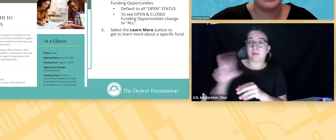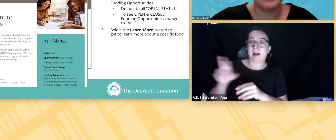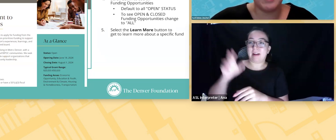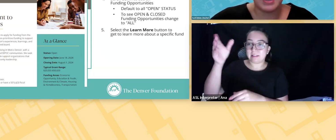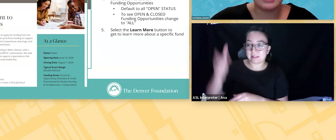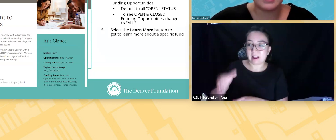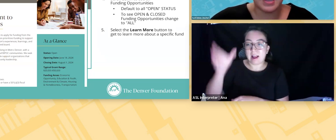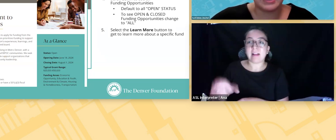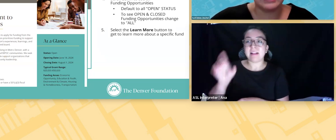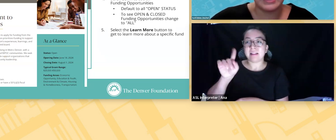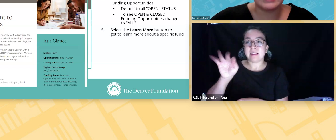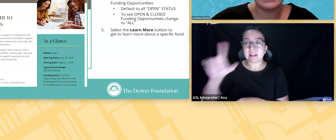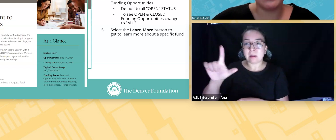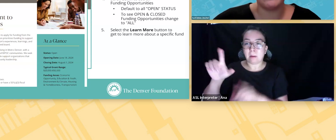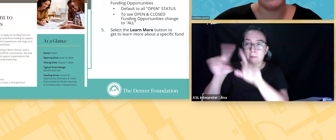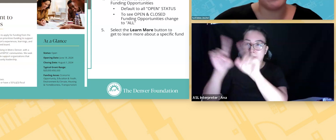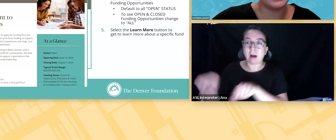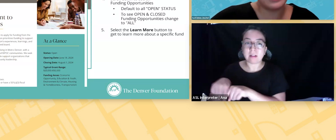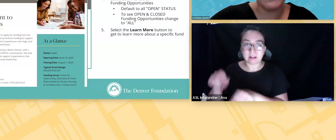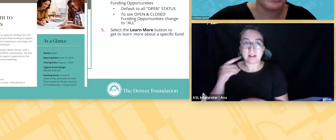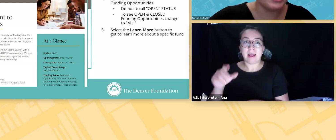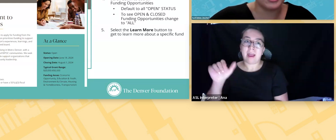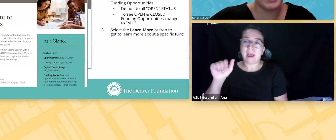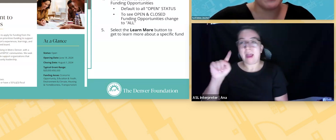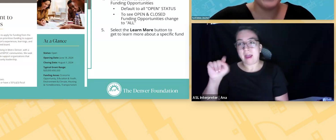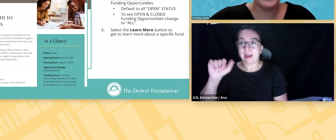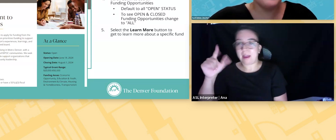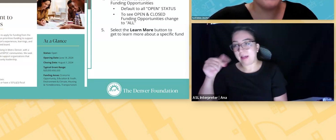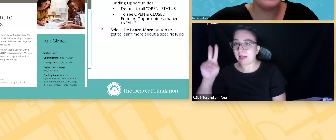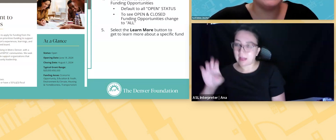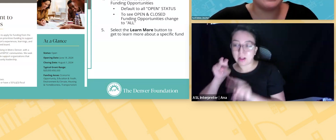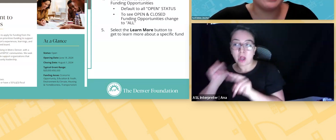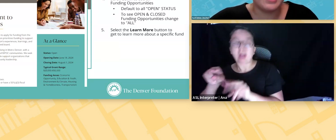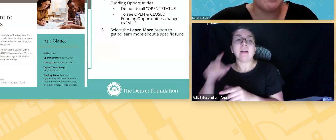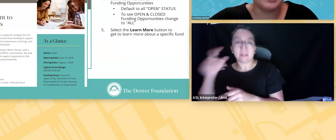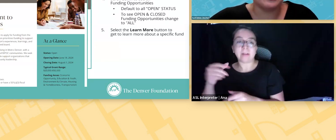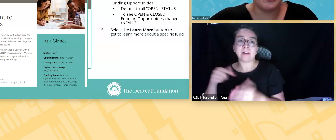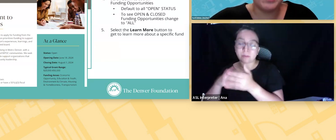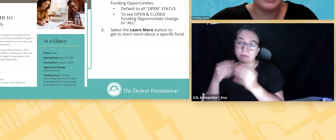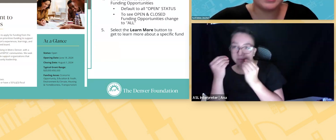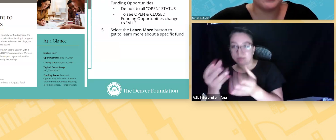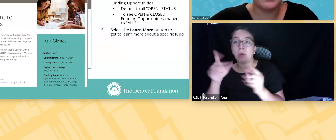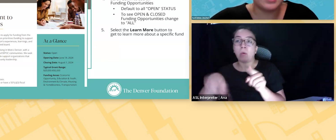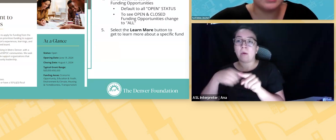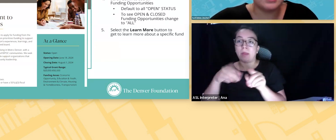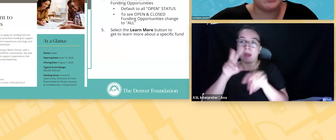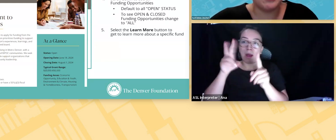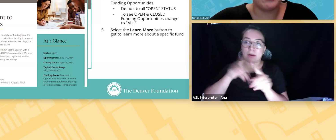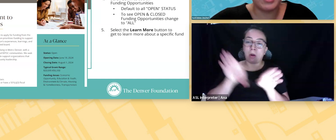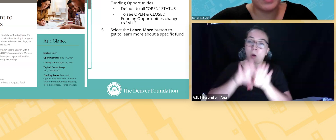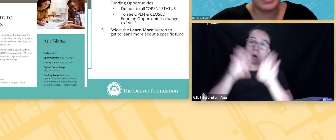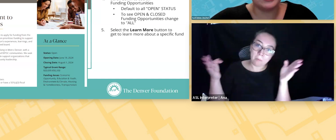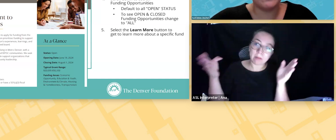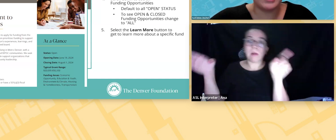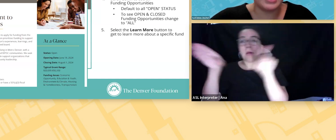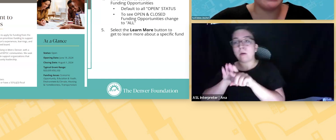the teal box at a glance, it'll give you the basic information about when the application opens and closes, typical